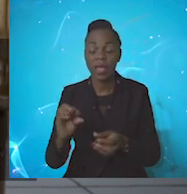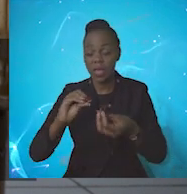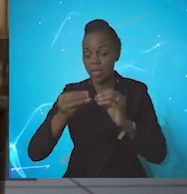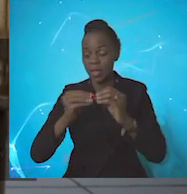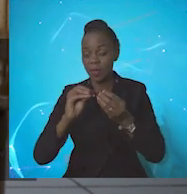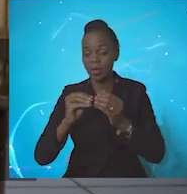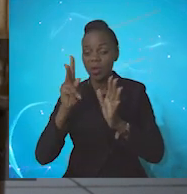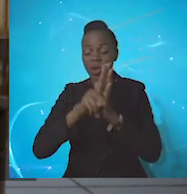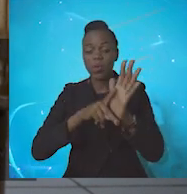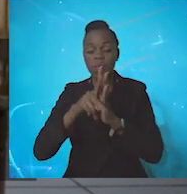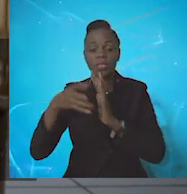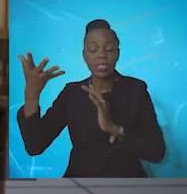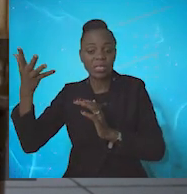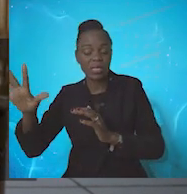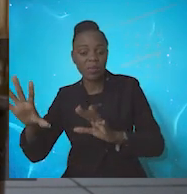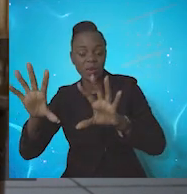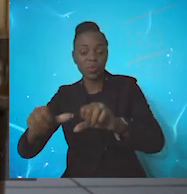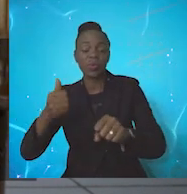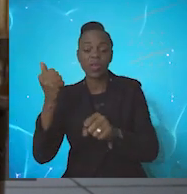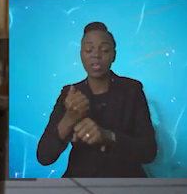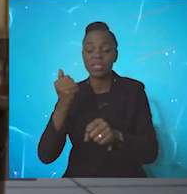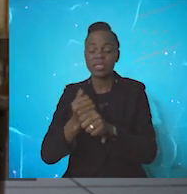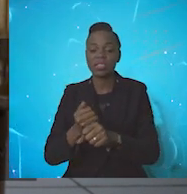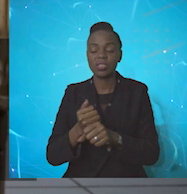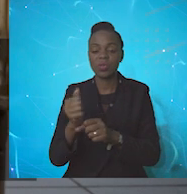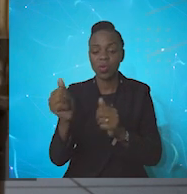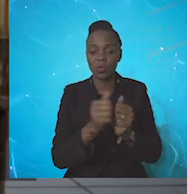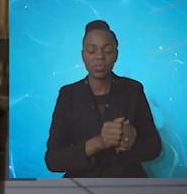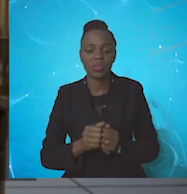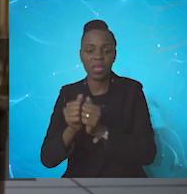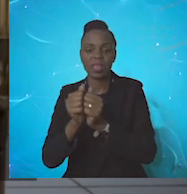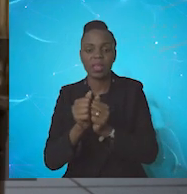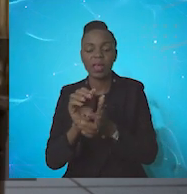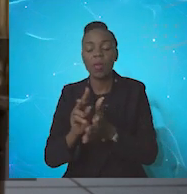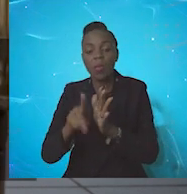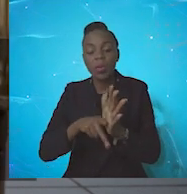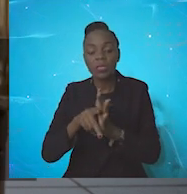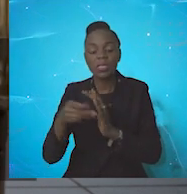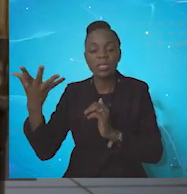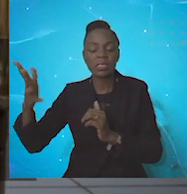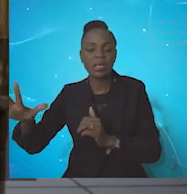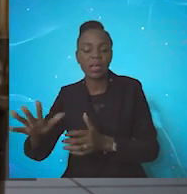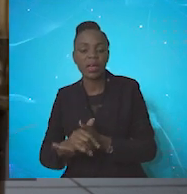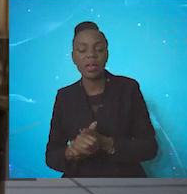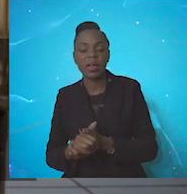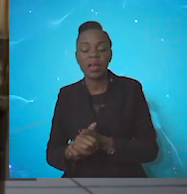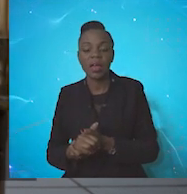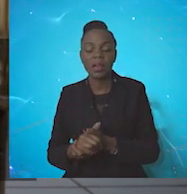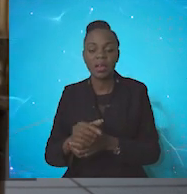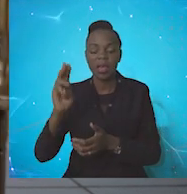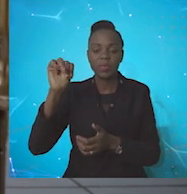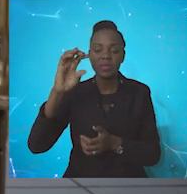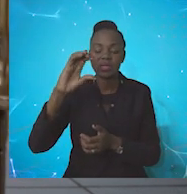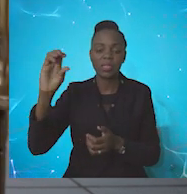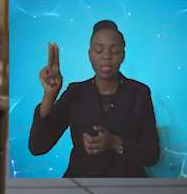inapangidwa ndi project ina so imene timagwira nayo ntchito hand in hand yotchedwa imprint project. So a imprint project nda CSM